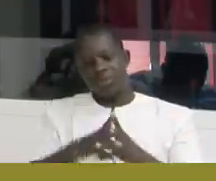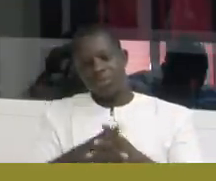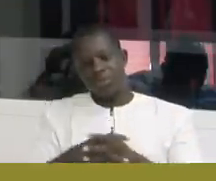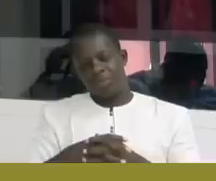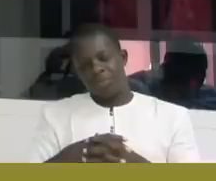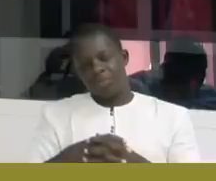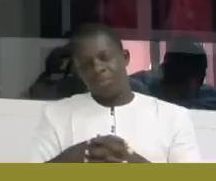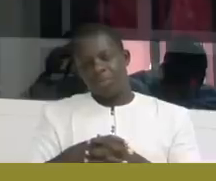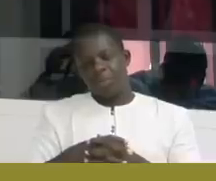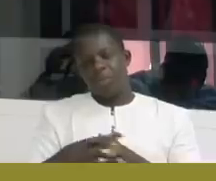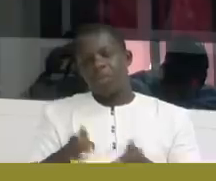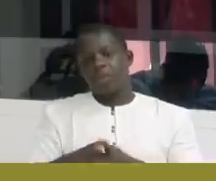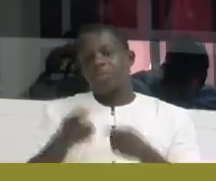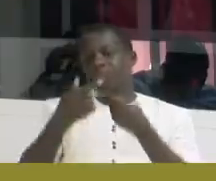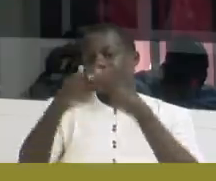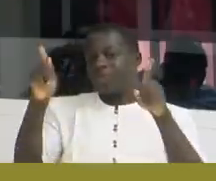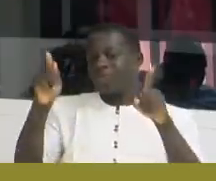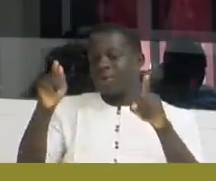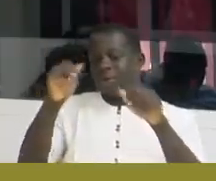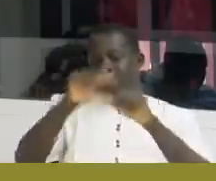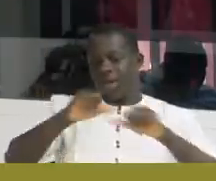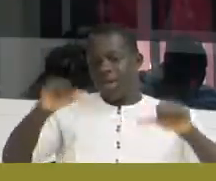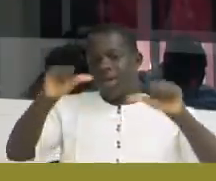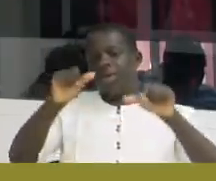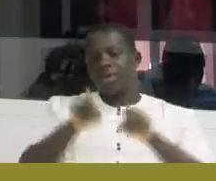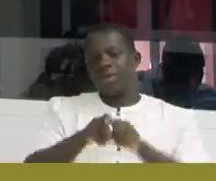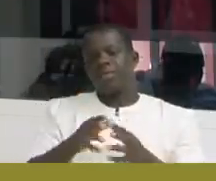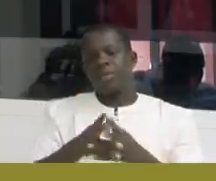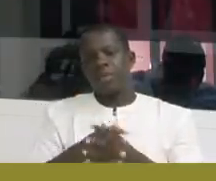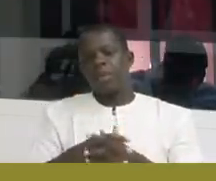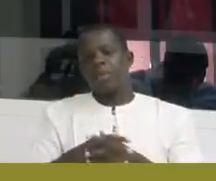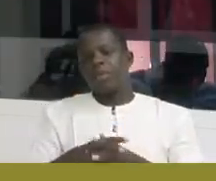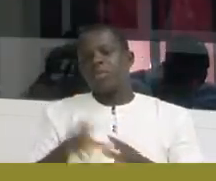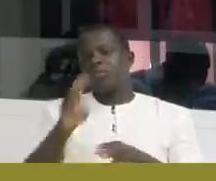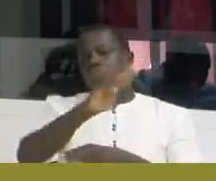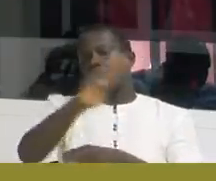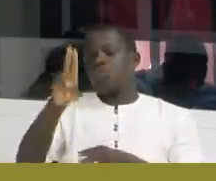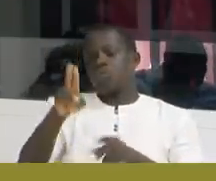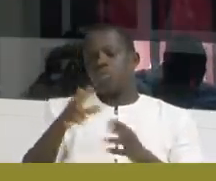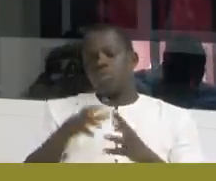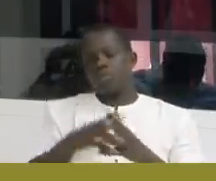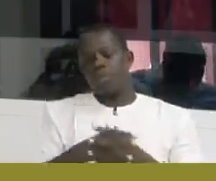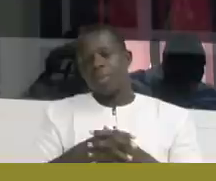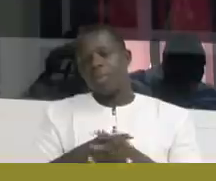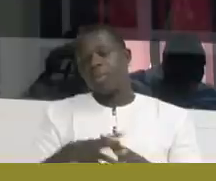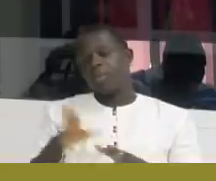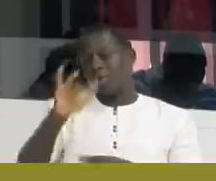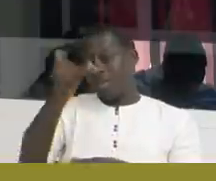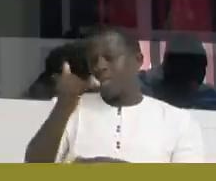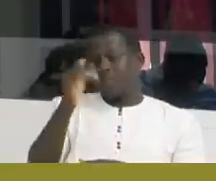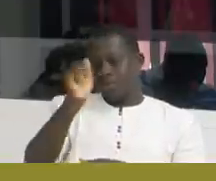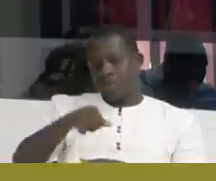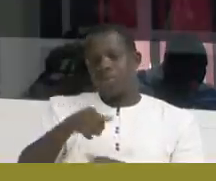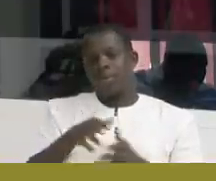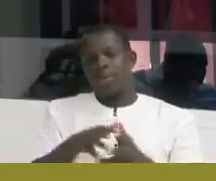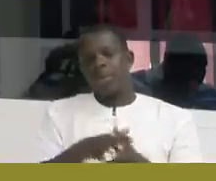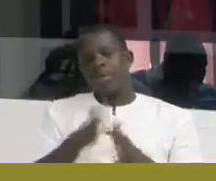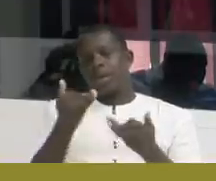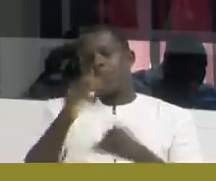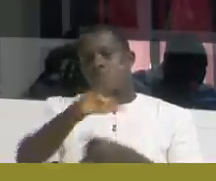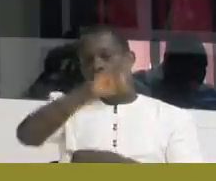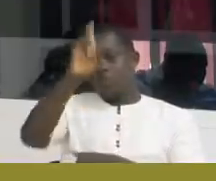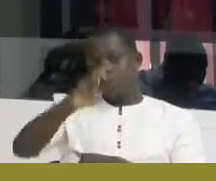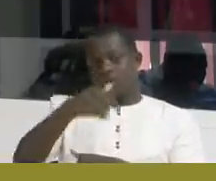So it's completely beside the point. No, it's not beside the point. It is. The question I asked? Yes,